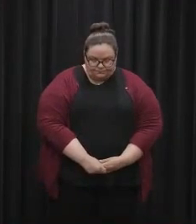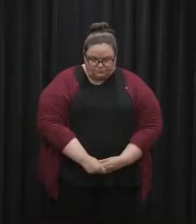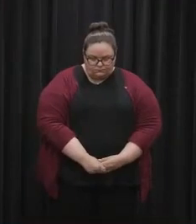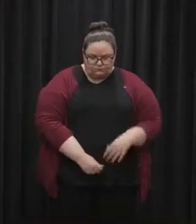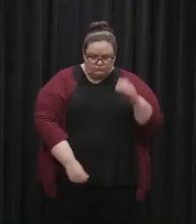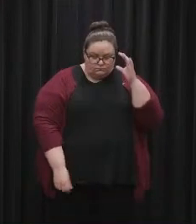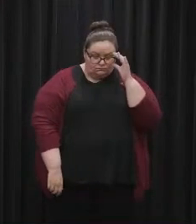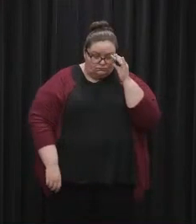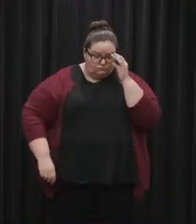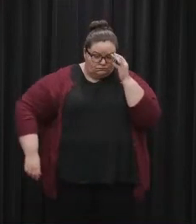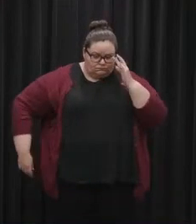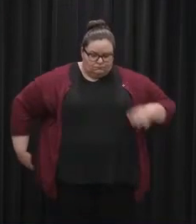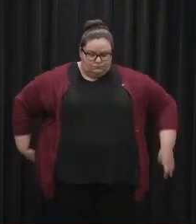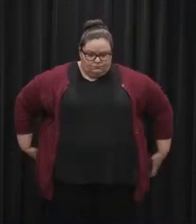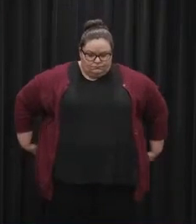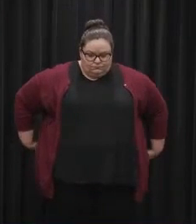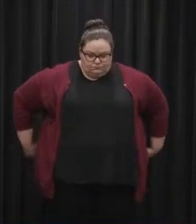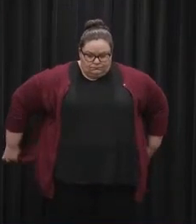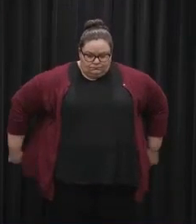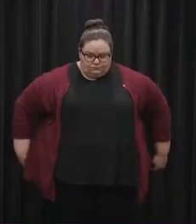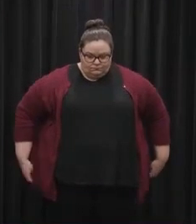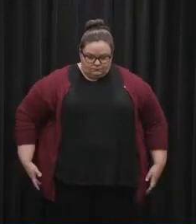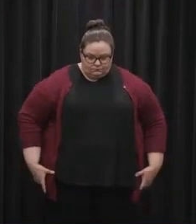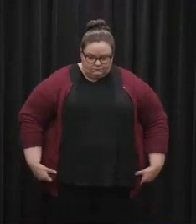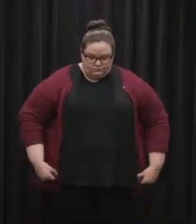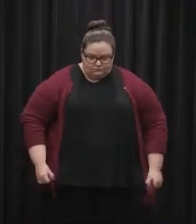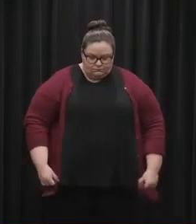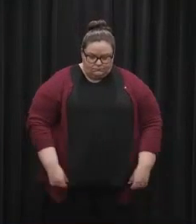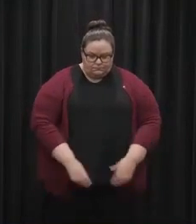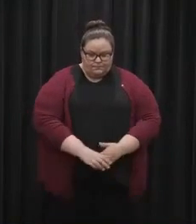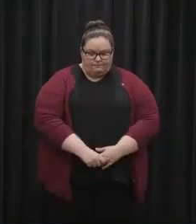We have two problems today.